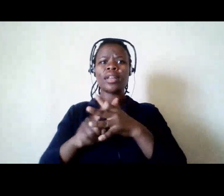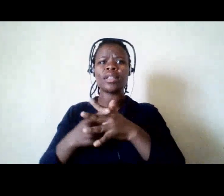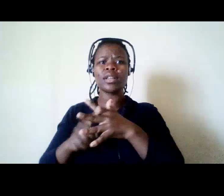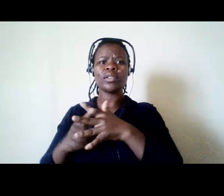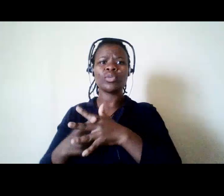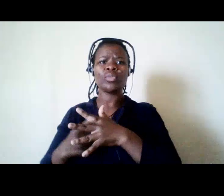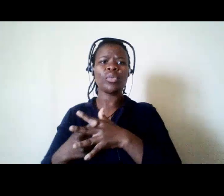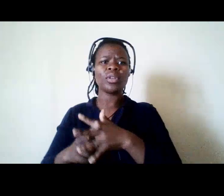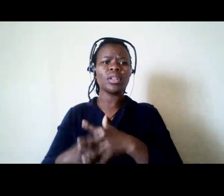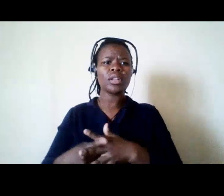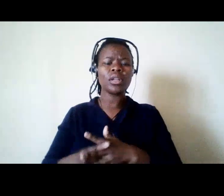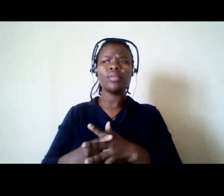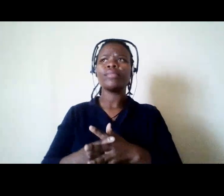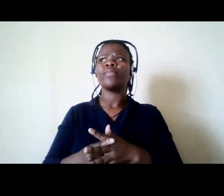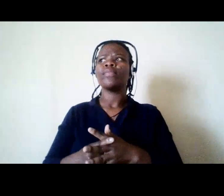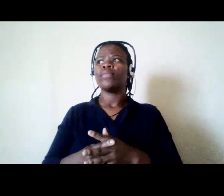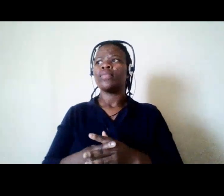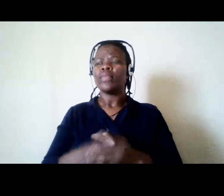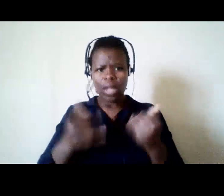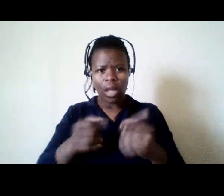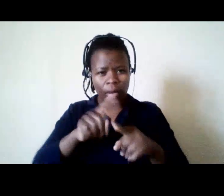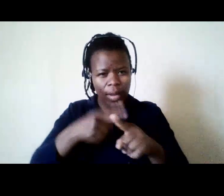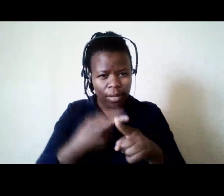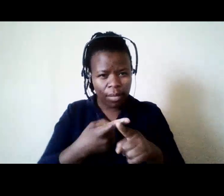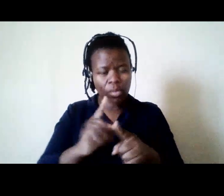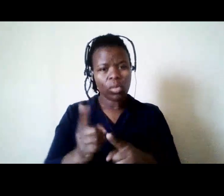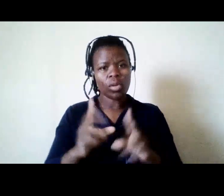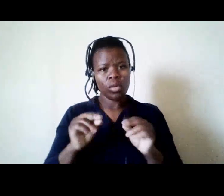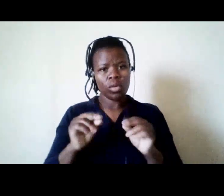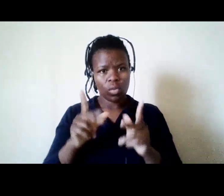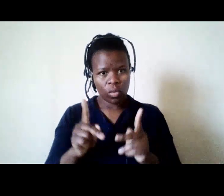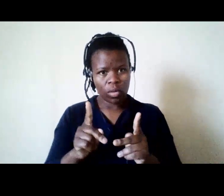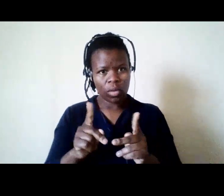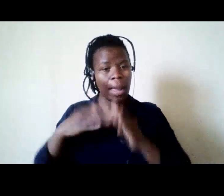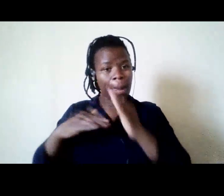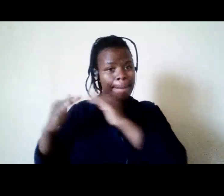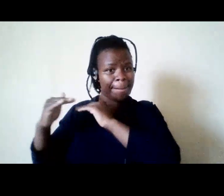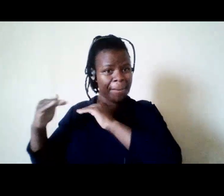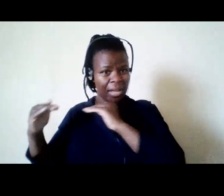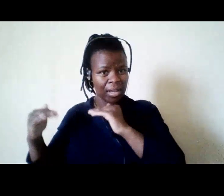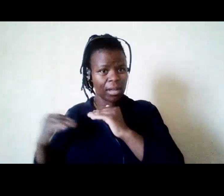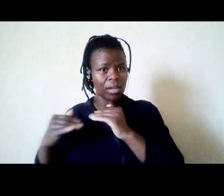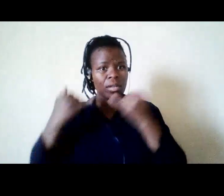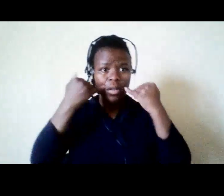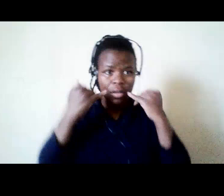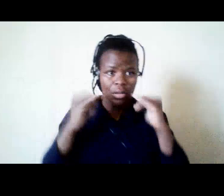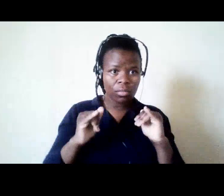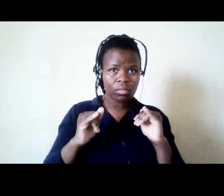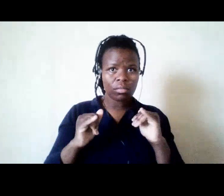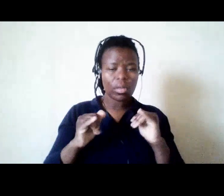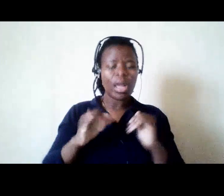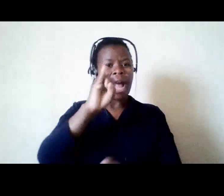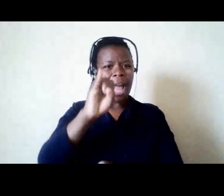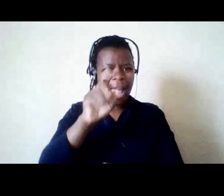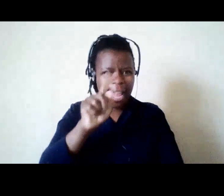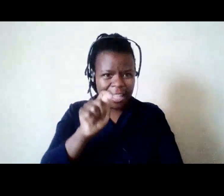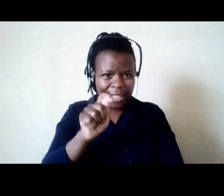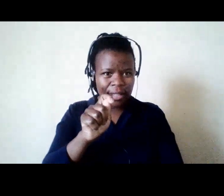typical example is that my background and a lot of people, my background is information technology. I not come from a